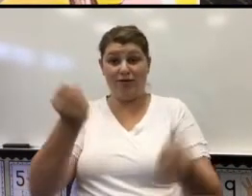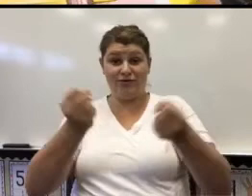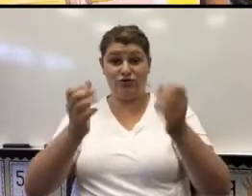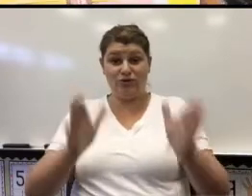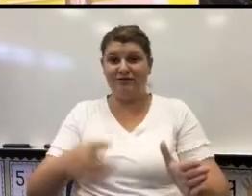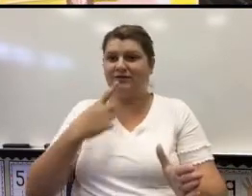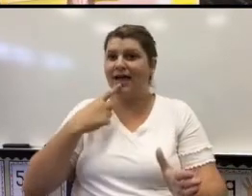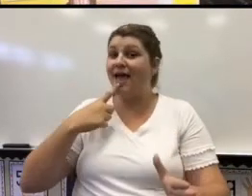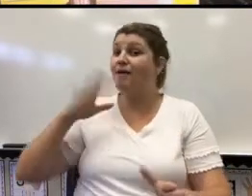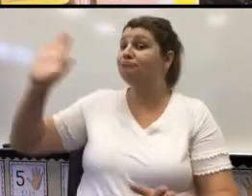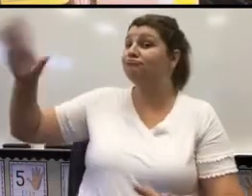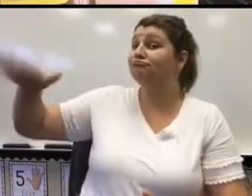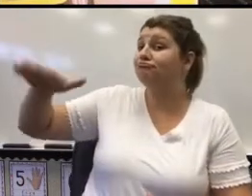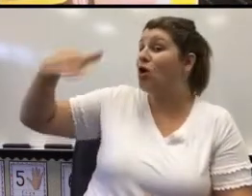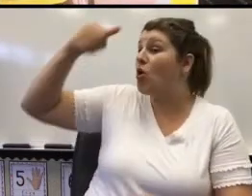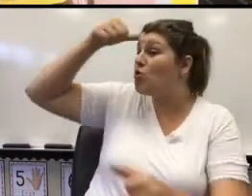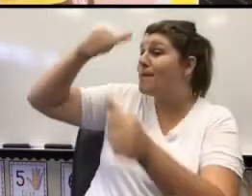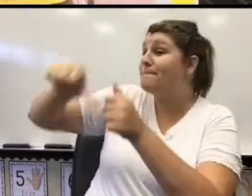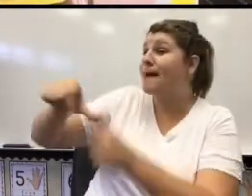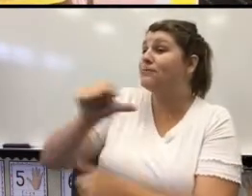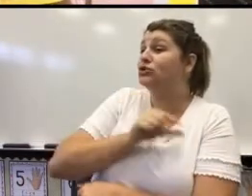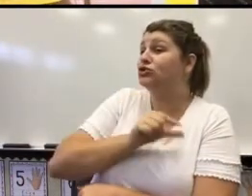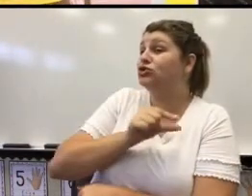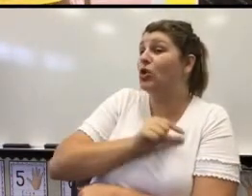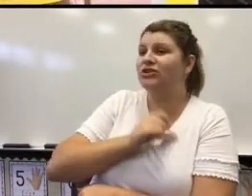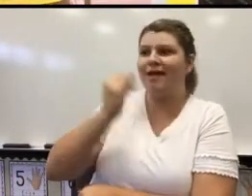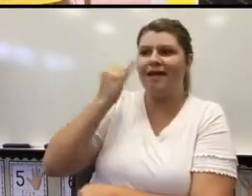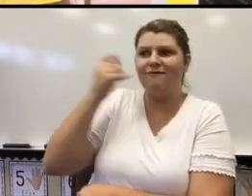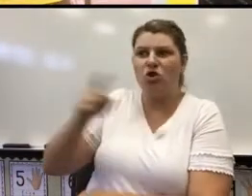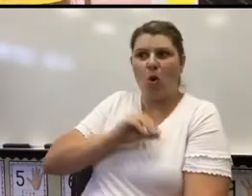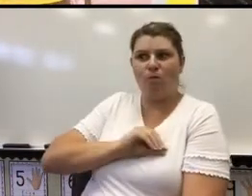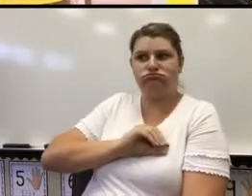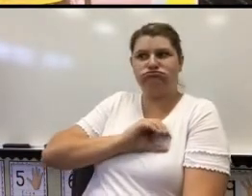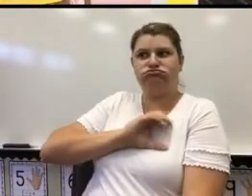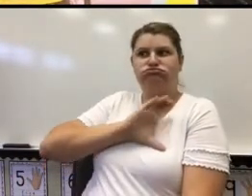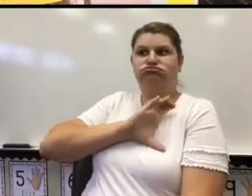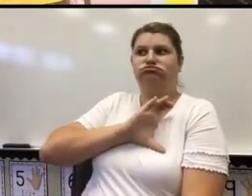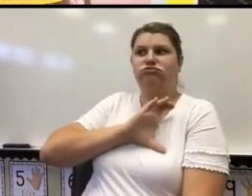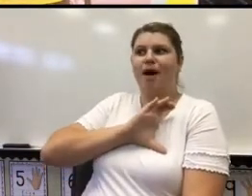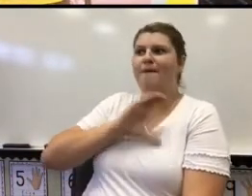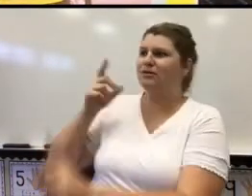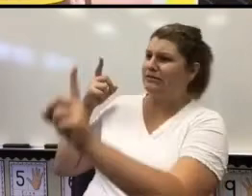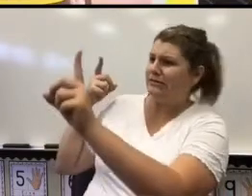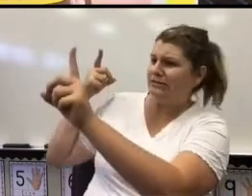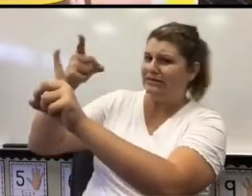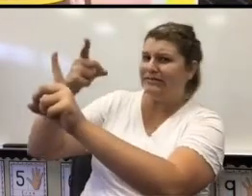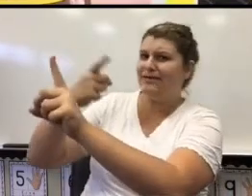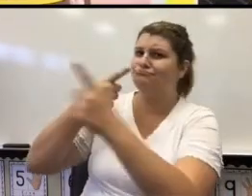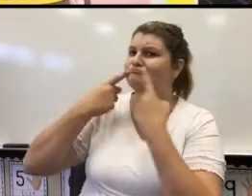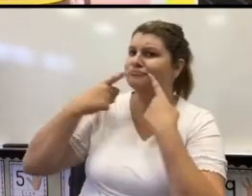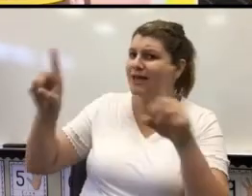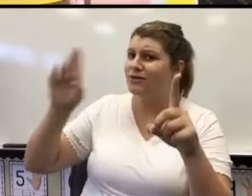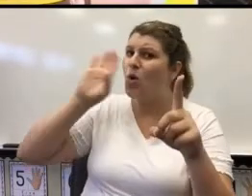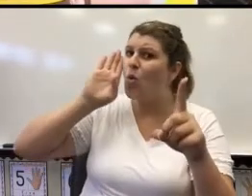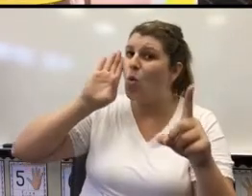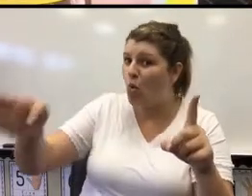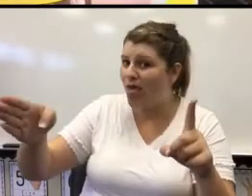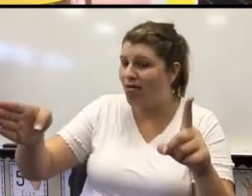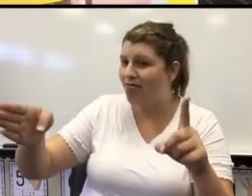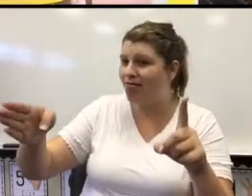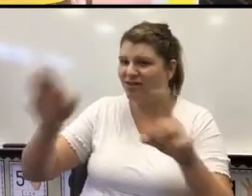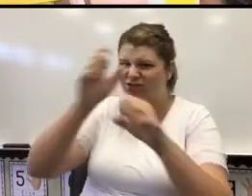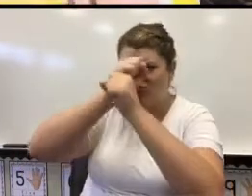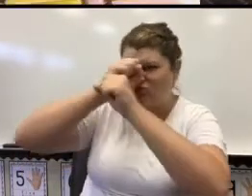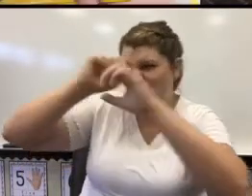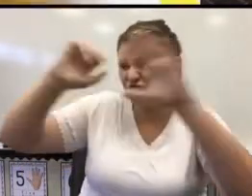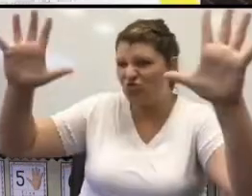cheer. Remember, George, if you fuel up with positive energy, you can go as far as you can dream. Dream